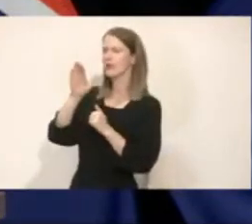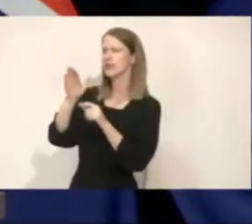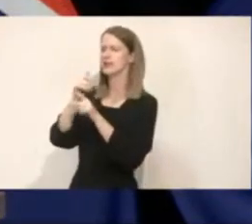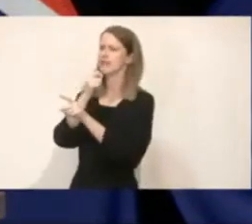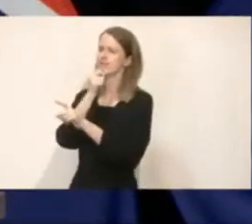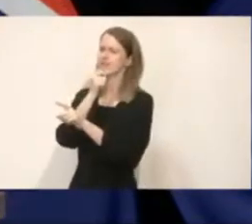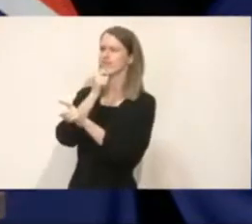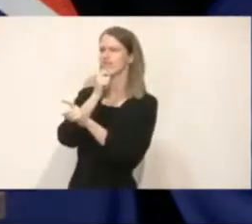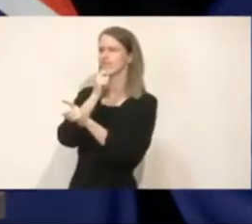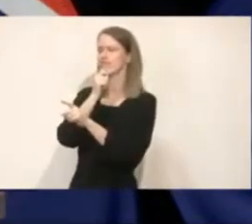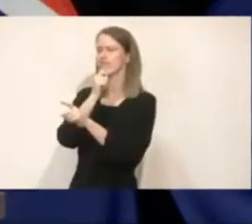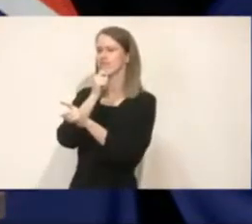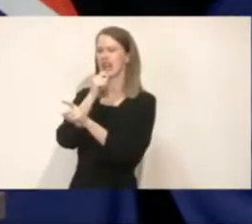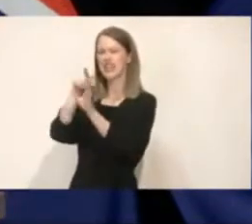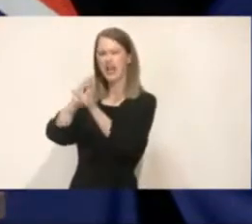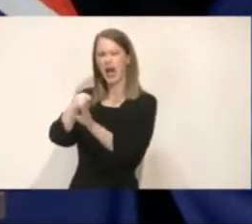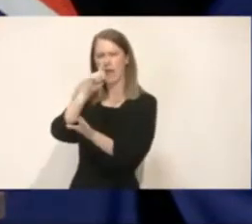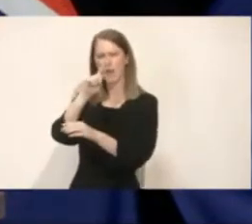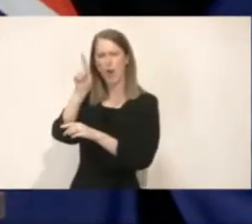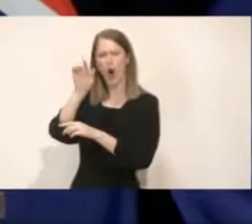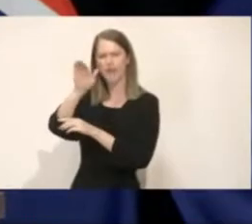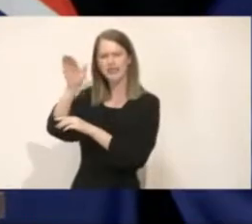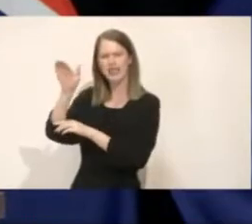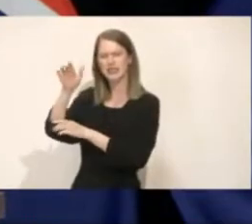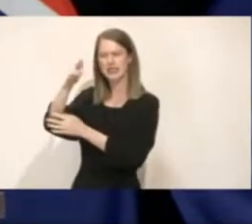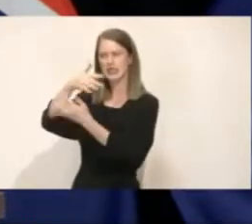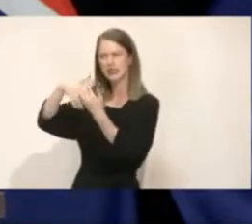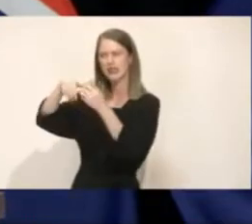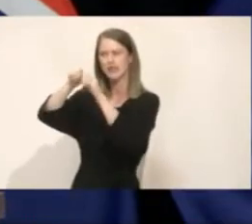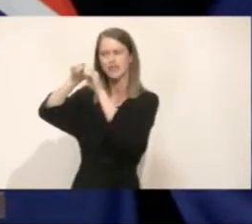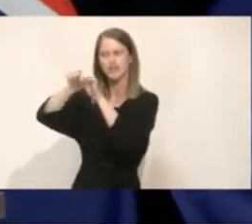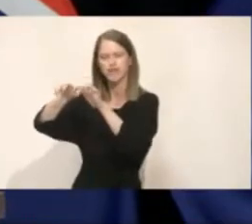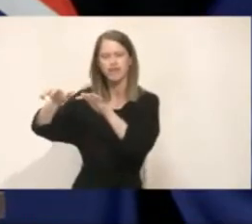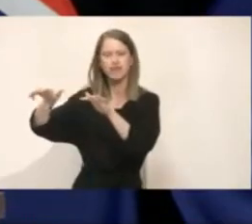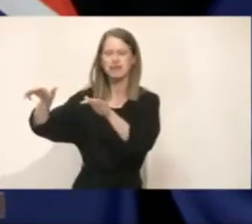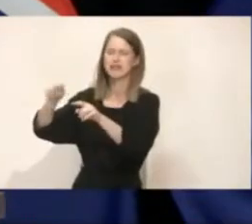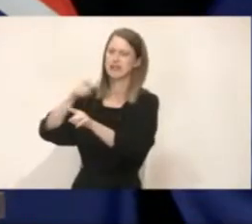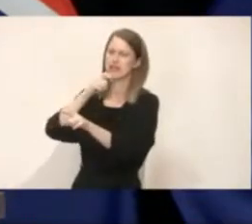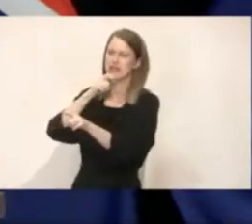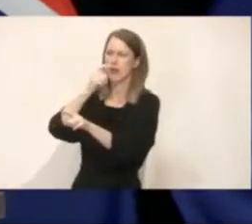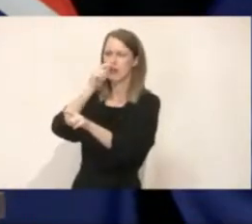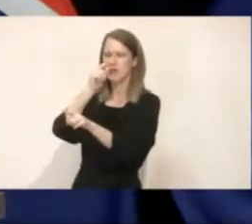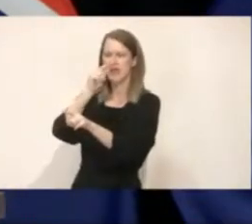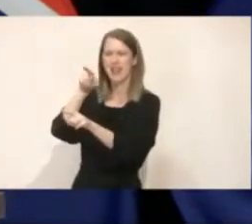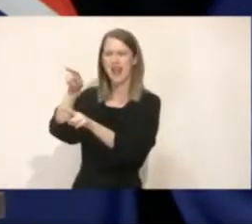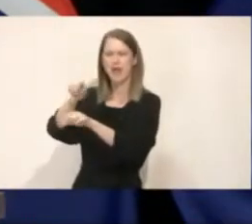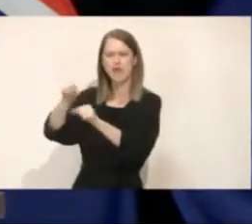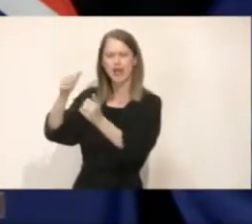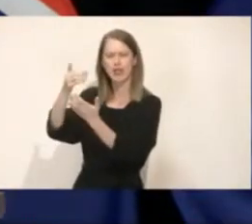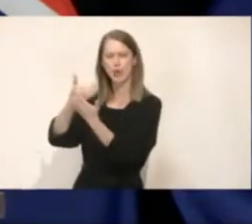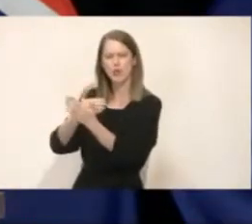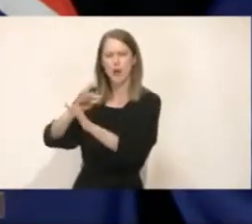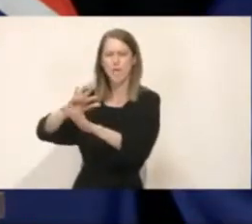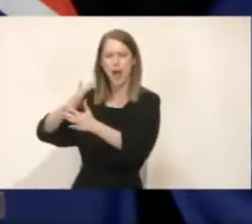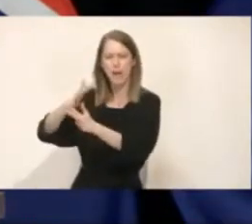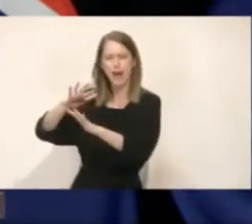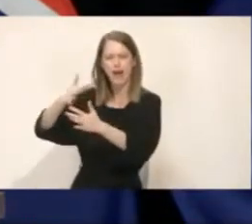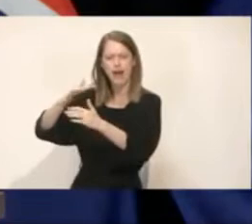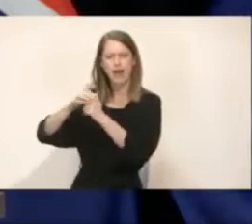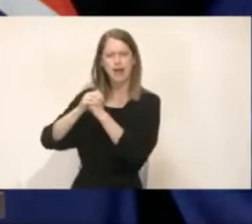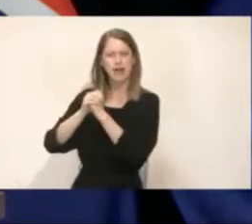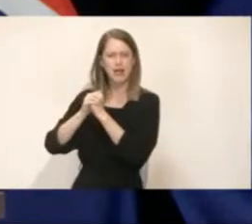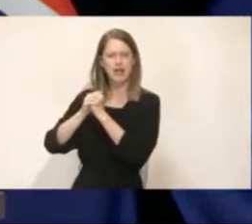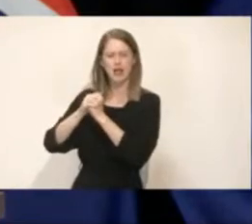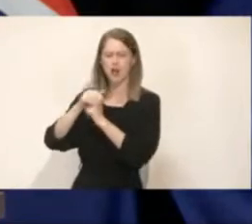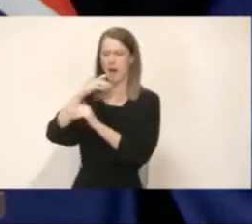the outbreak, particularly amongst young people overseas, whether or not there's been an issue of compliance for those who are perhaps seeing a lesser